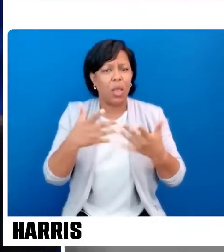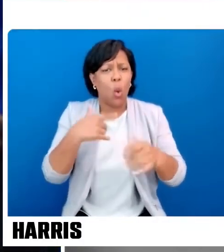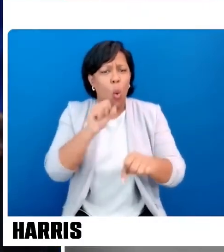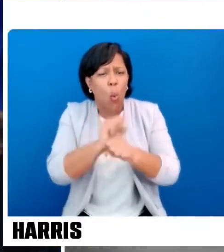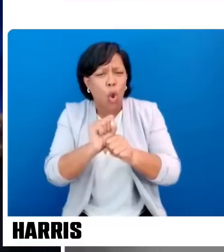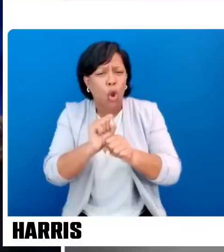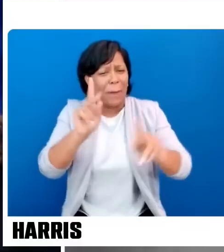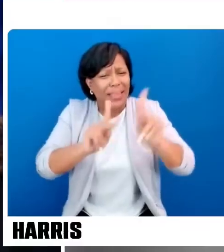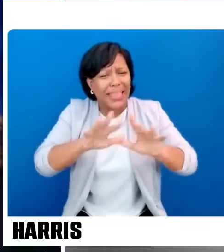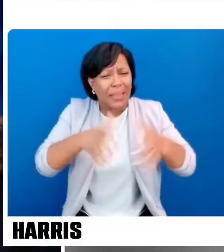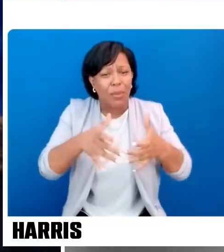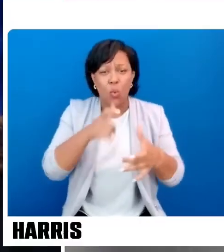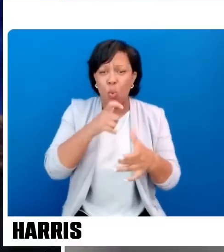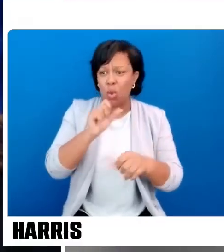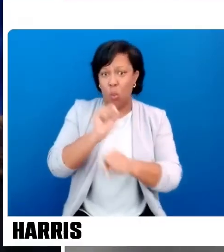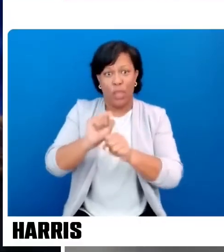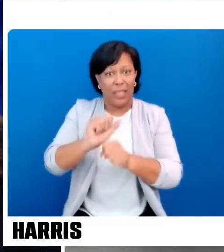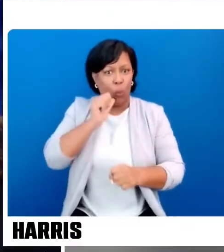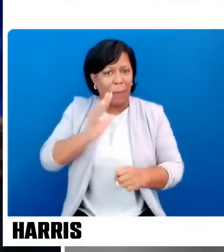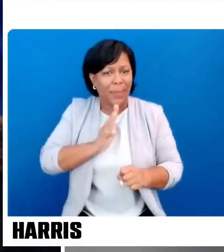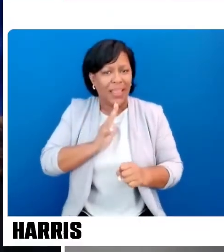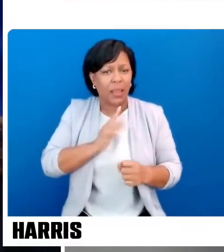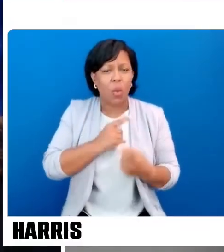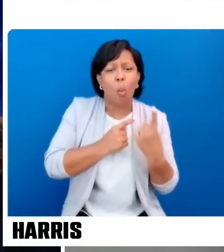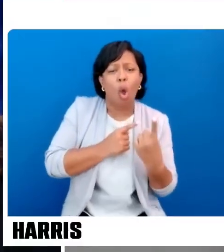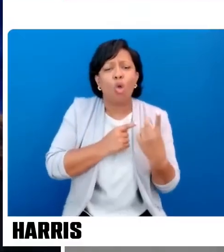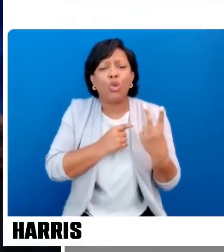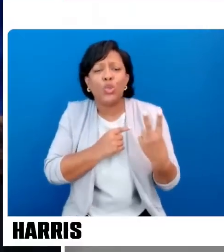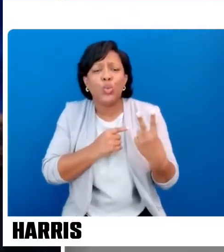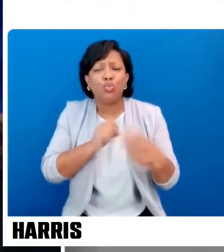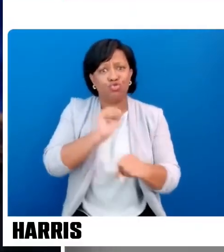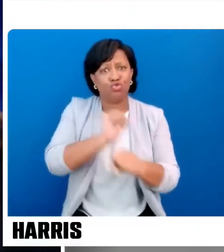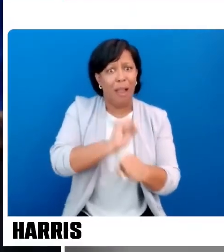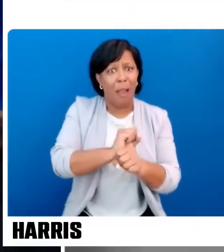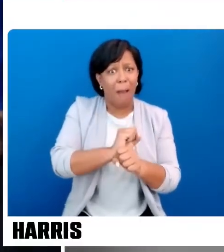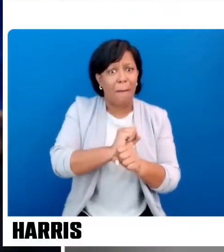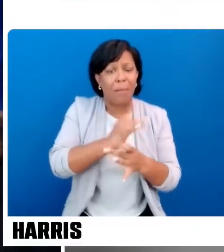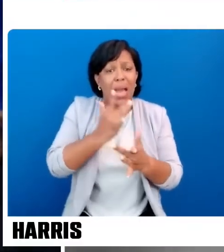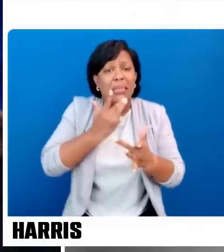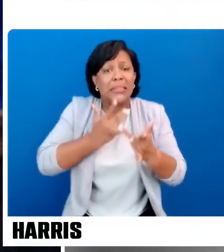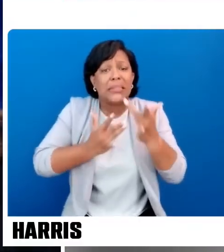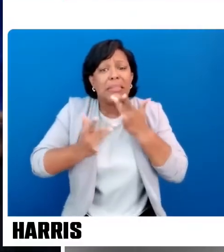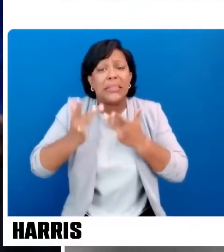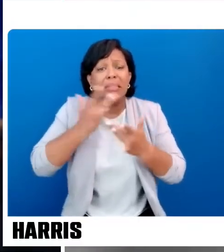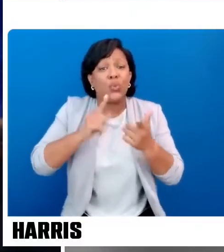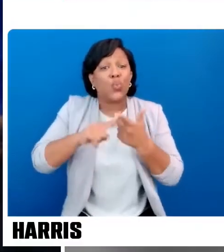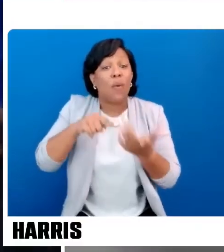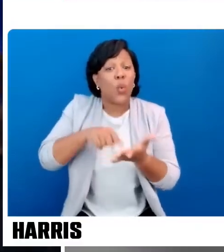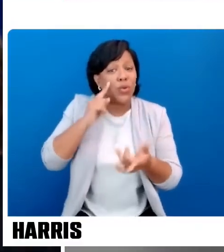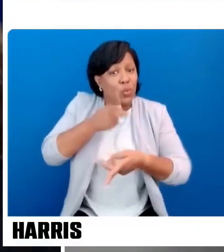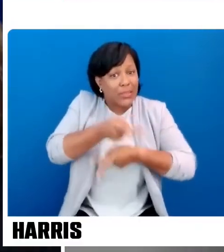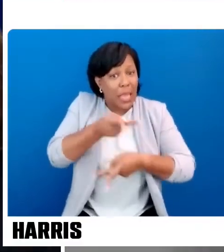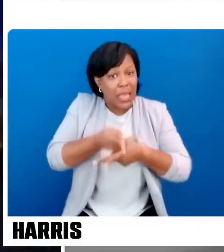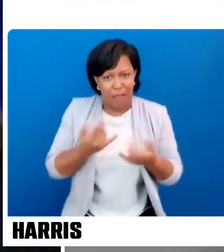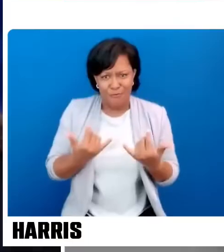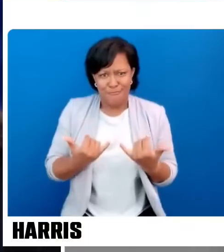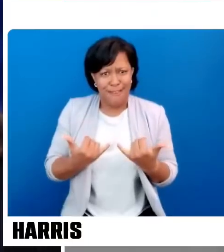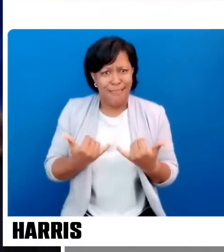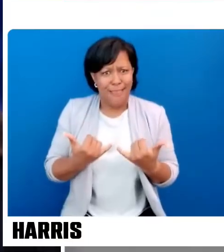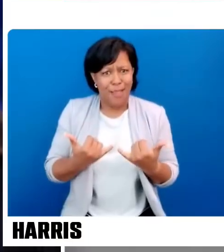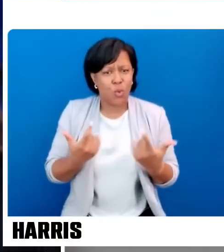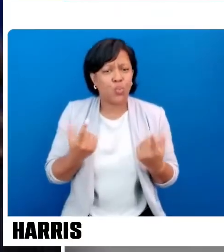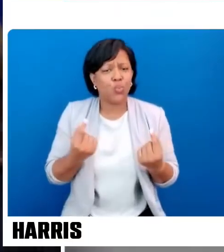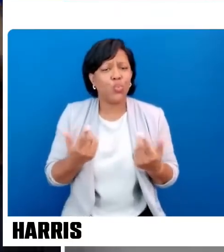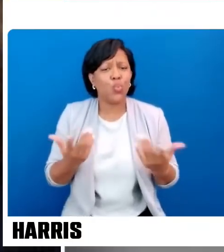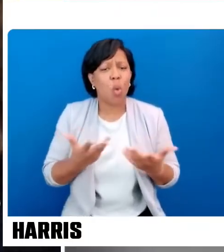are working 1 or 2 jobs, who can barely afford childcare as it is, have to travel to another